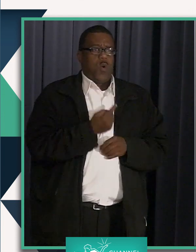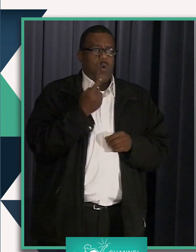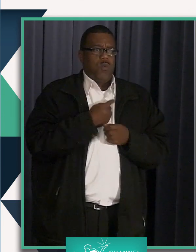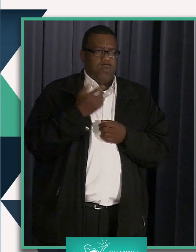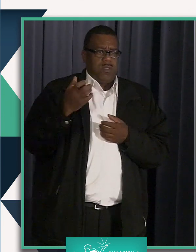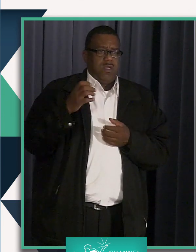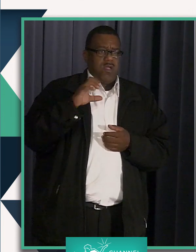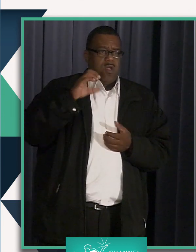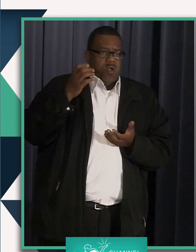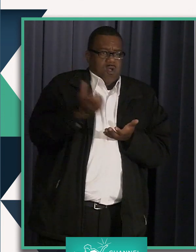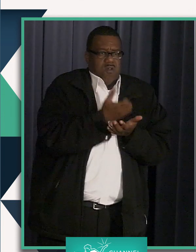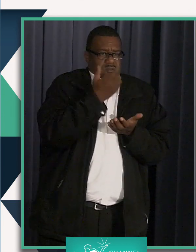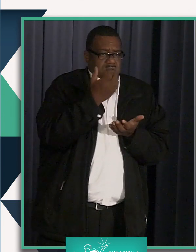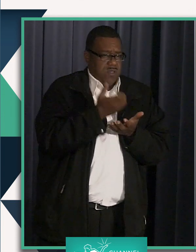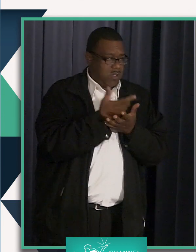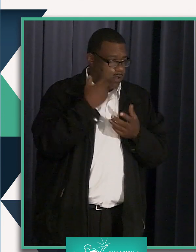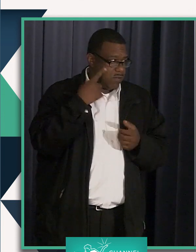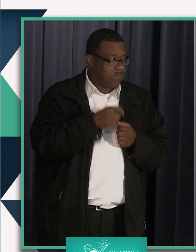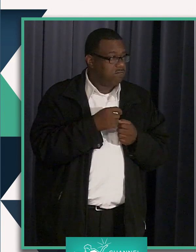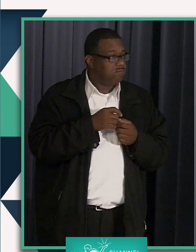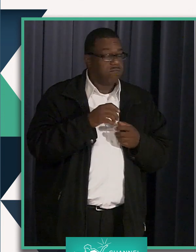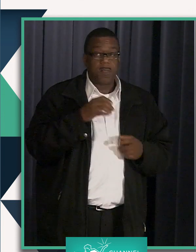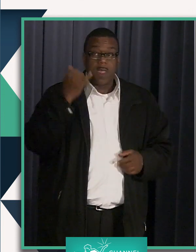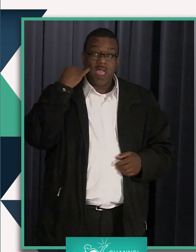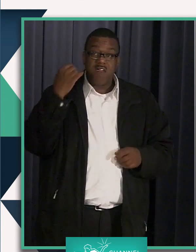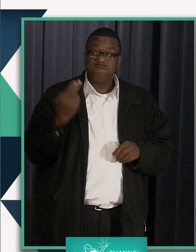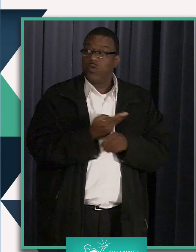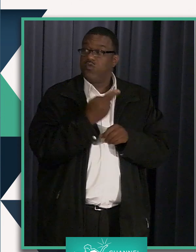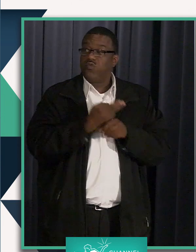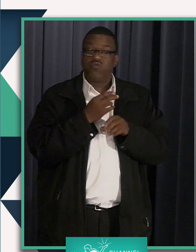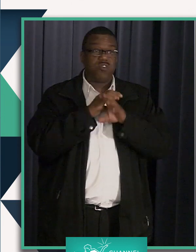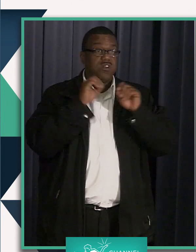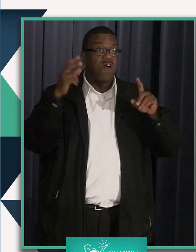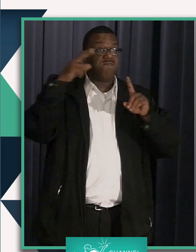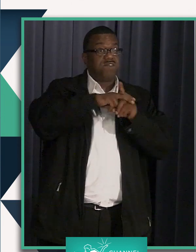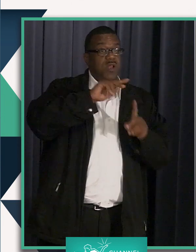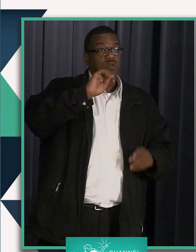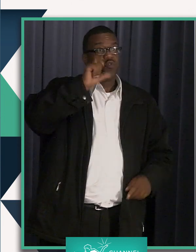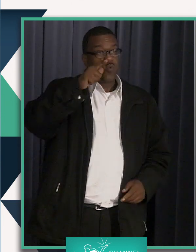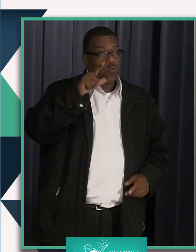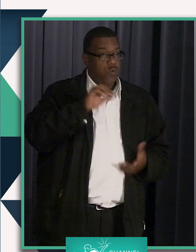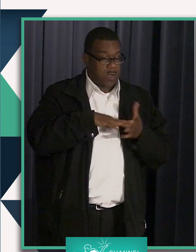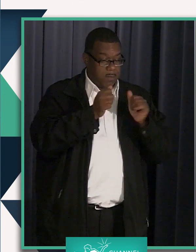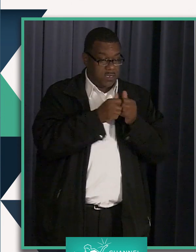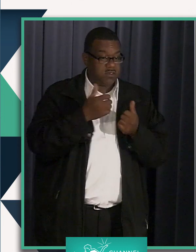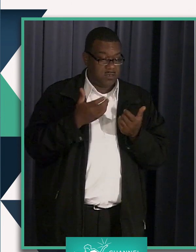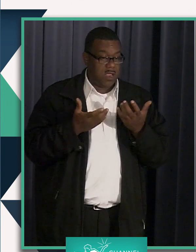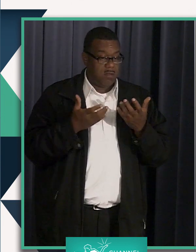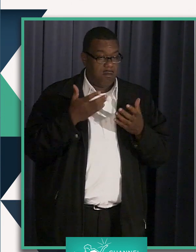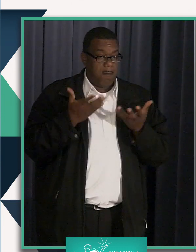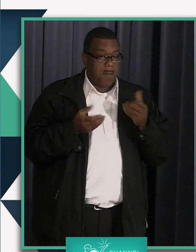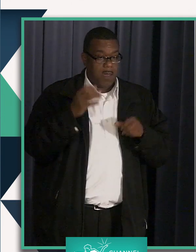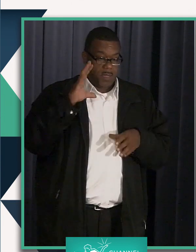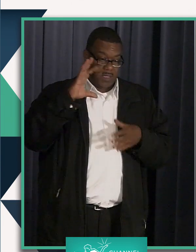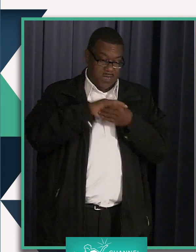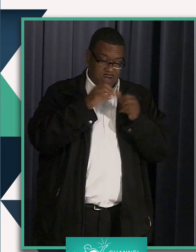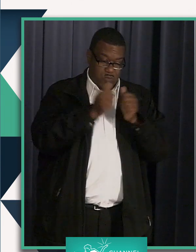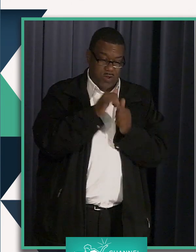used the non-filer tool before, you are probably on the IRS website. If you go to